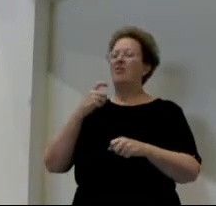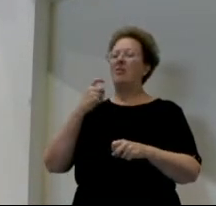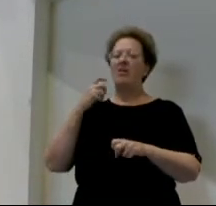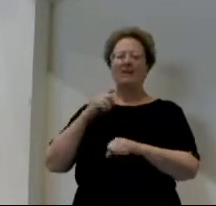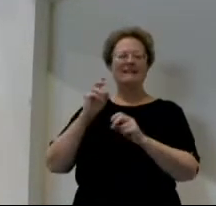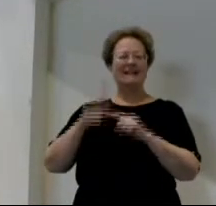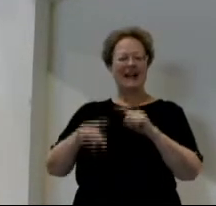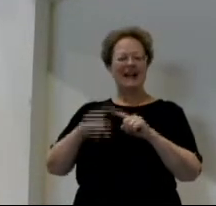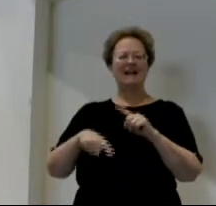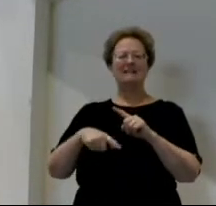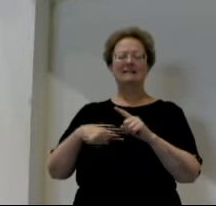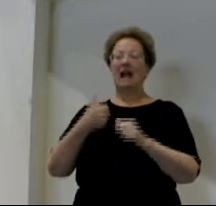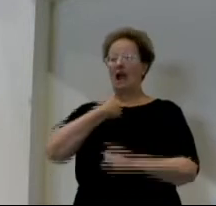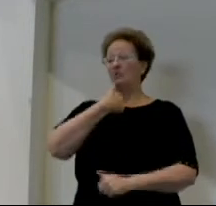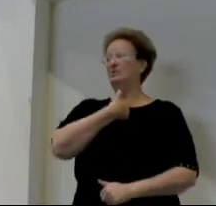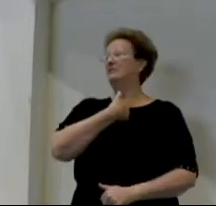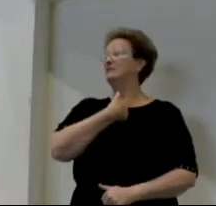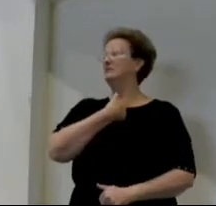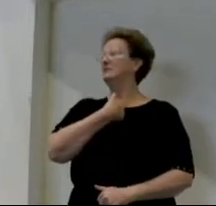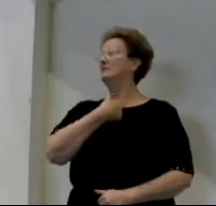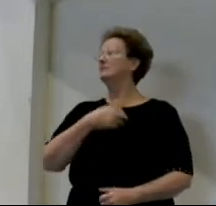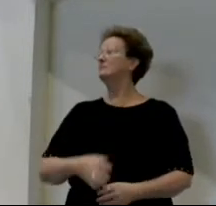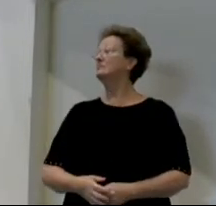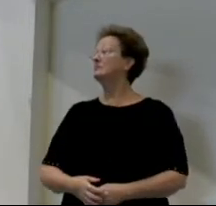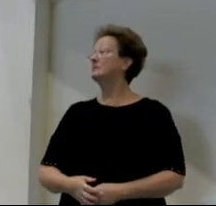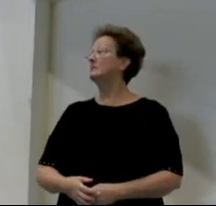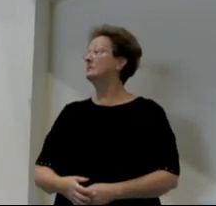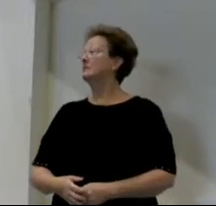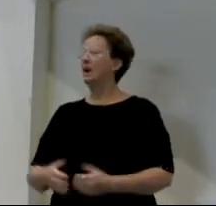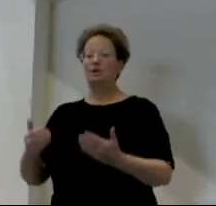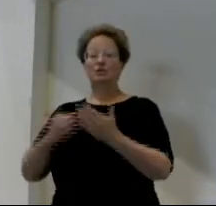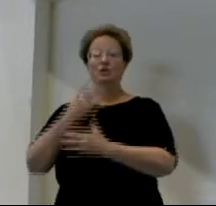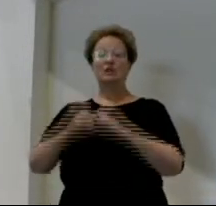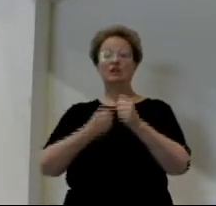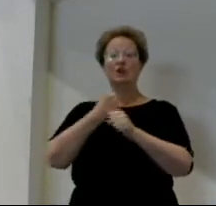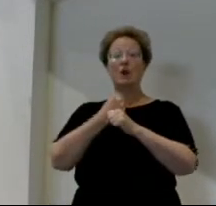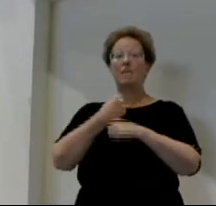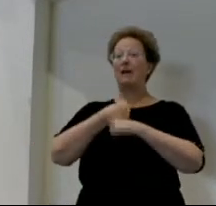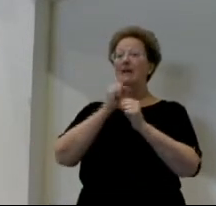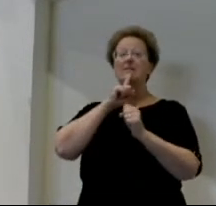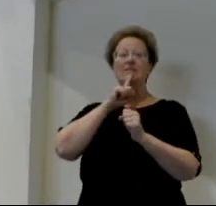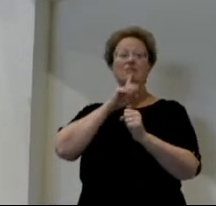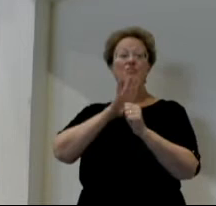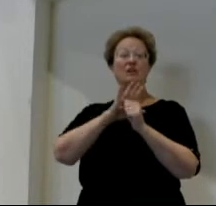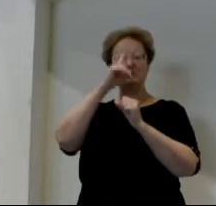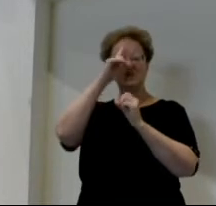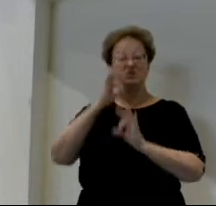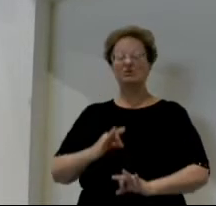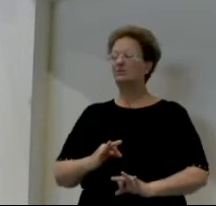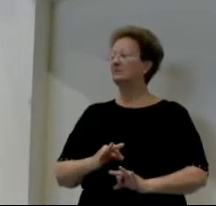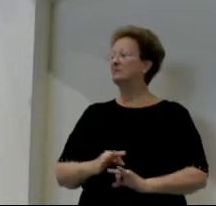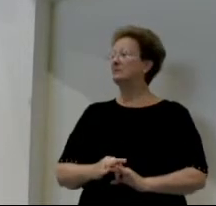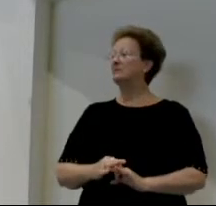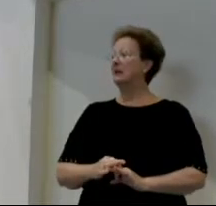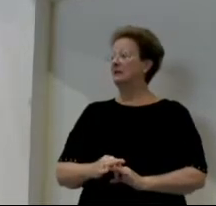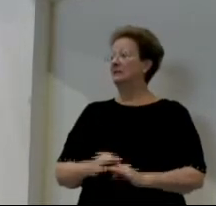I don't know how many of you do New Year resolutions. I don't need a show of hands. But if you made any New Year resolutions this year, we're halfway through the year. How many of you